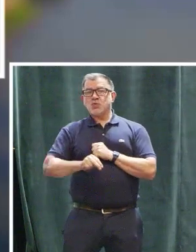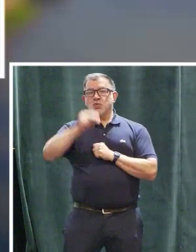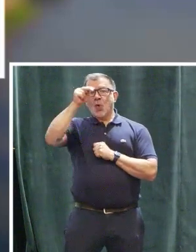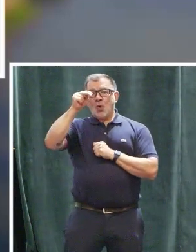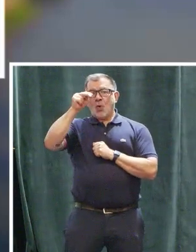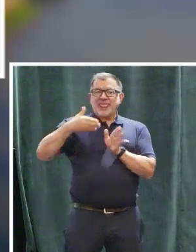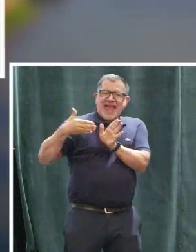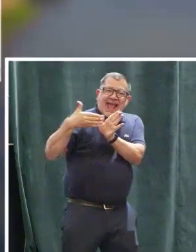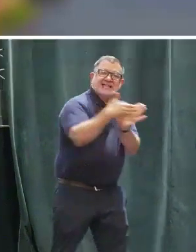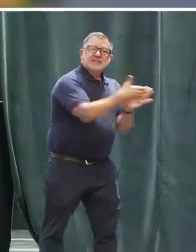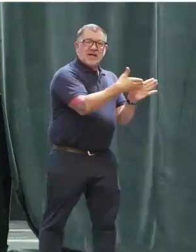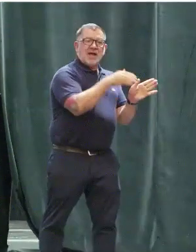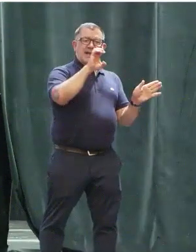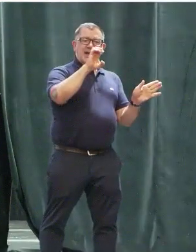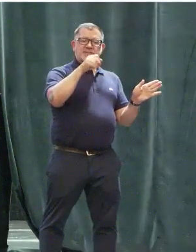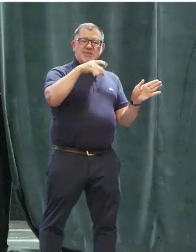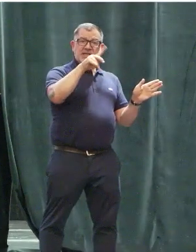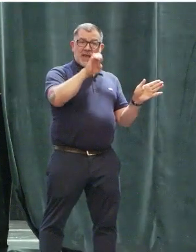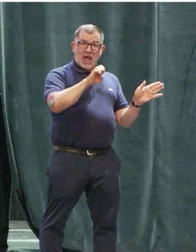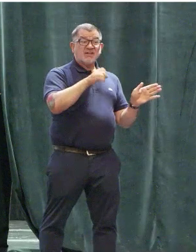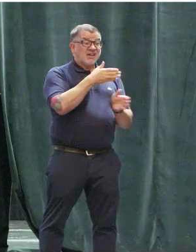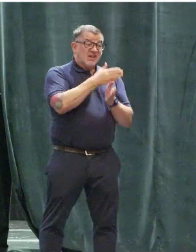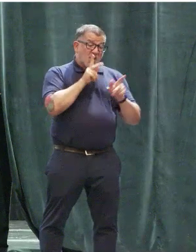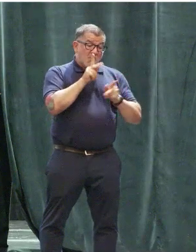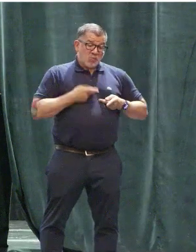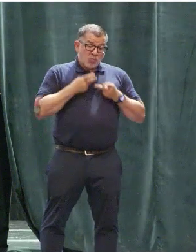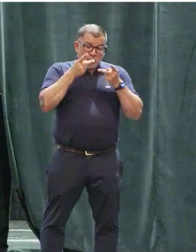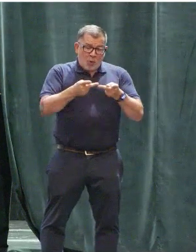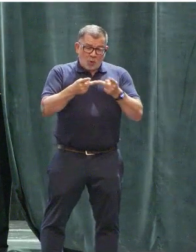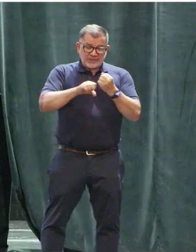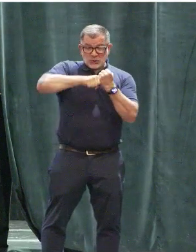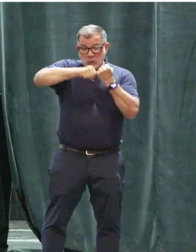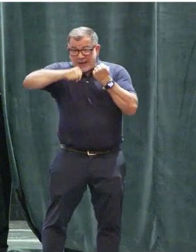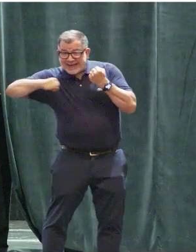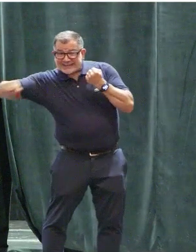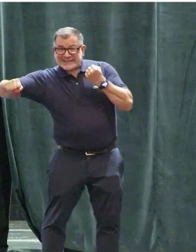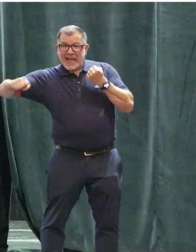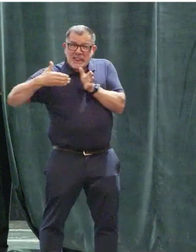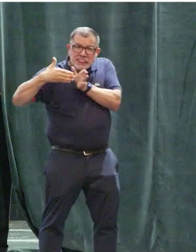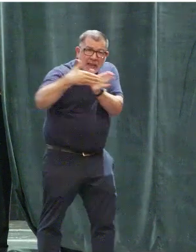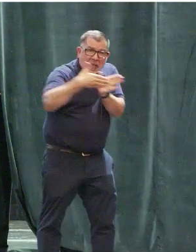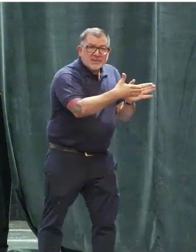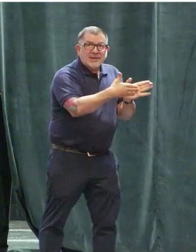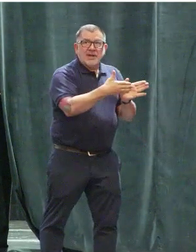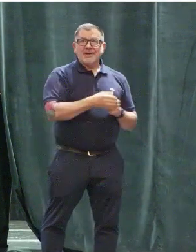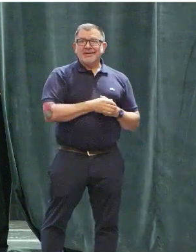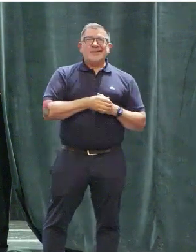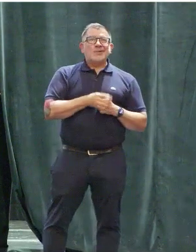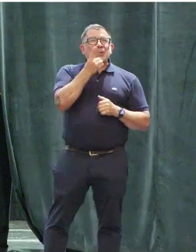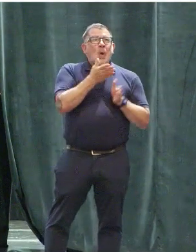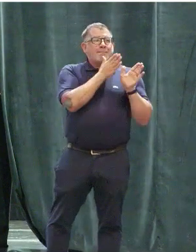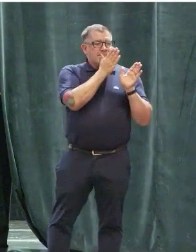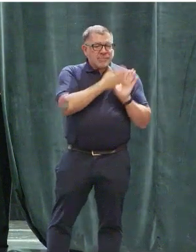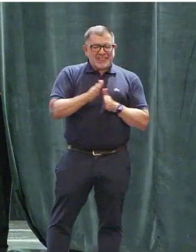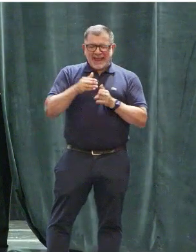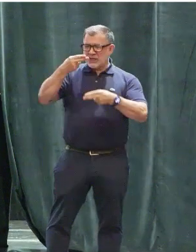There were some proposals to extend it in certain ways. I think there was a plan that we had called the Wave